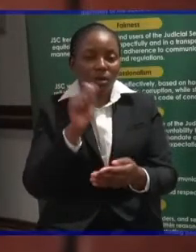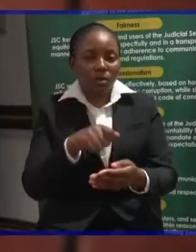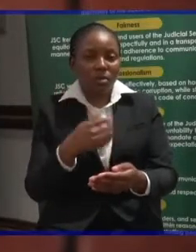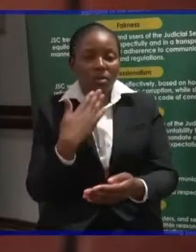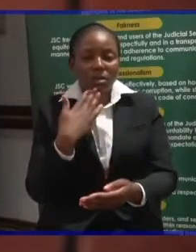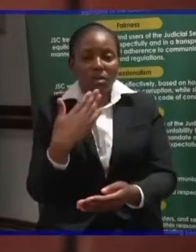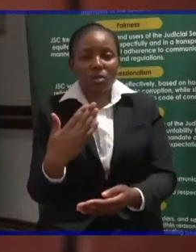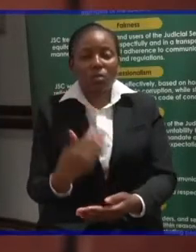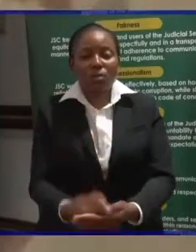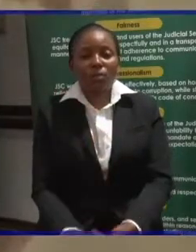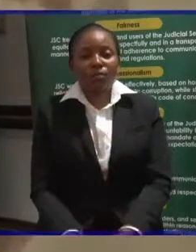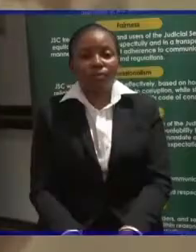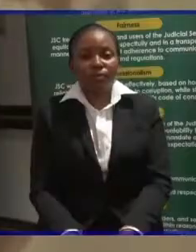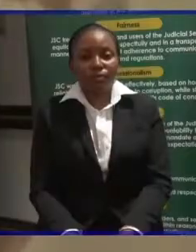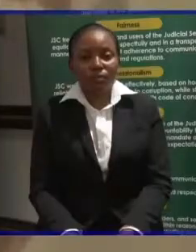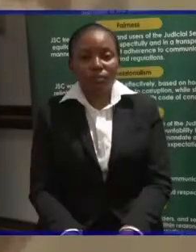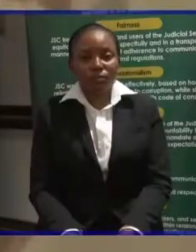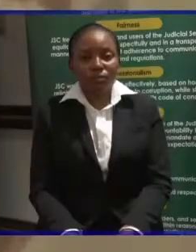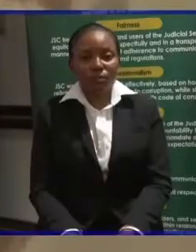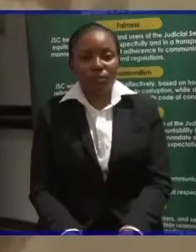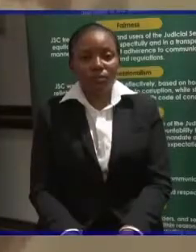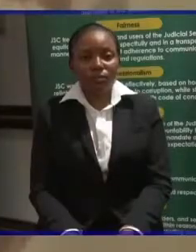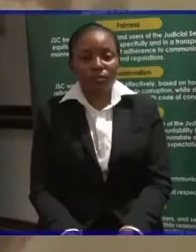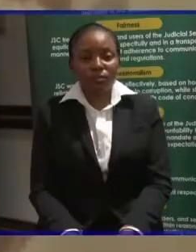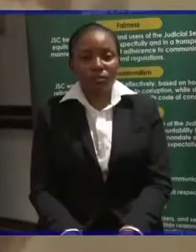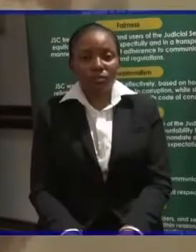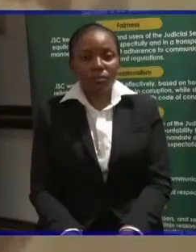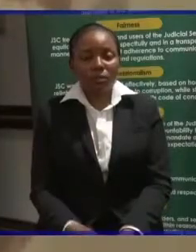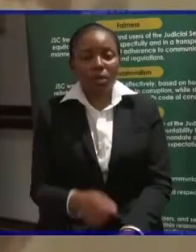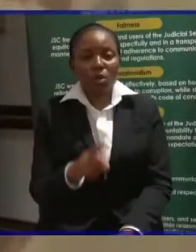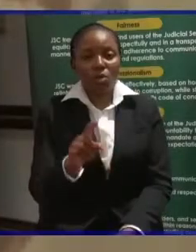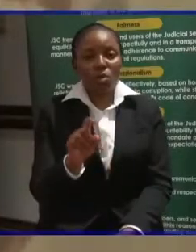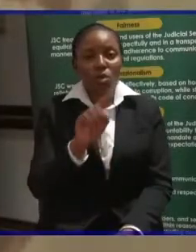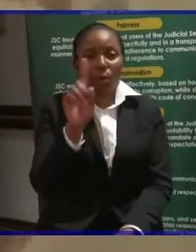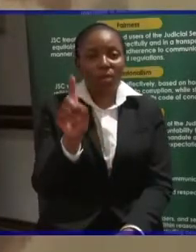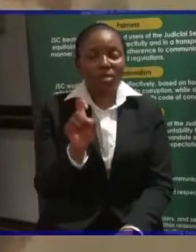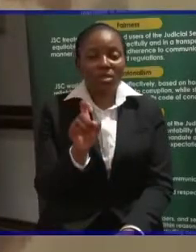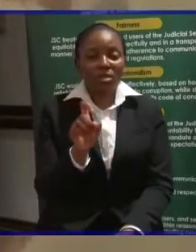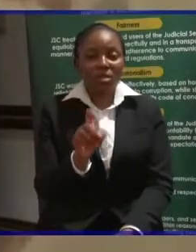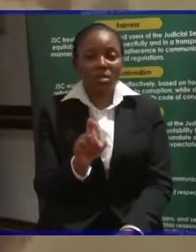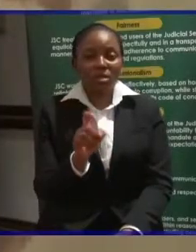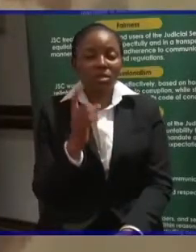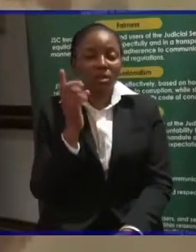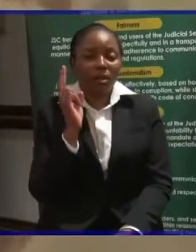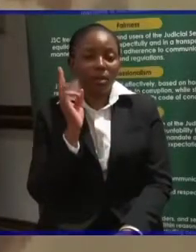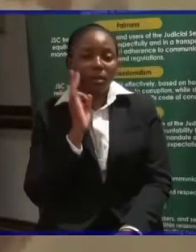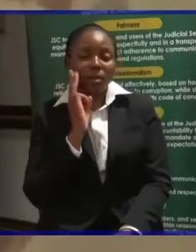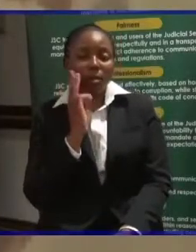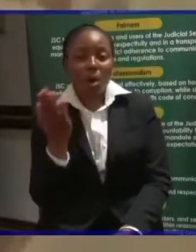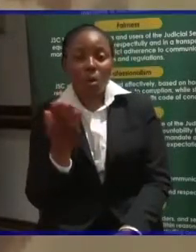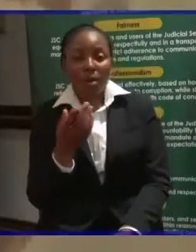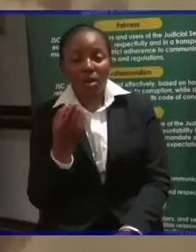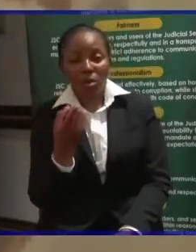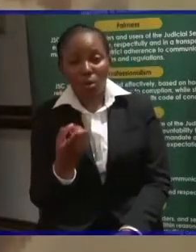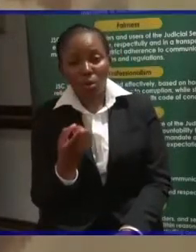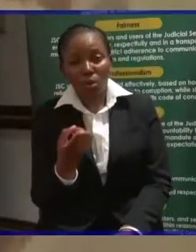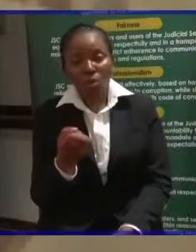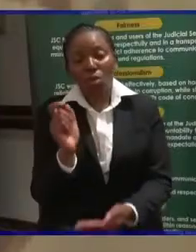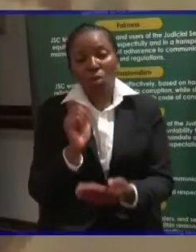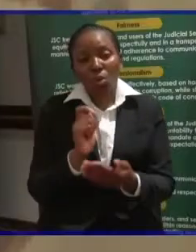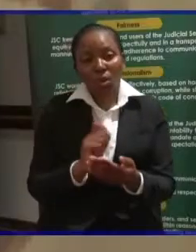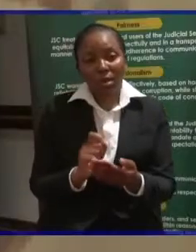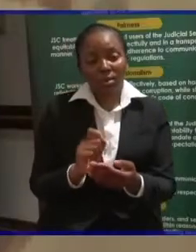Thank you. May I refer you to your questionnaire, where you indicated